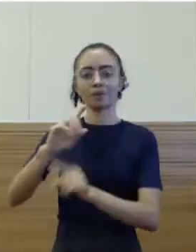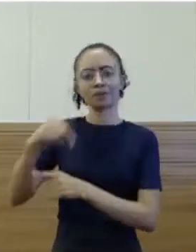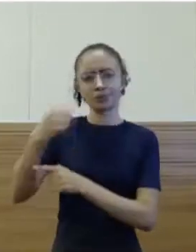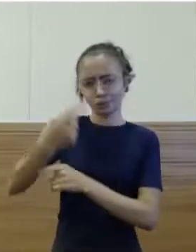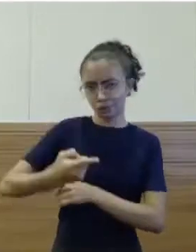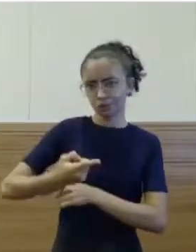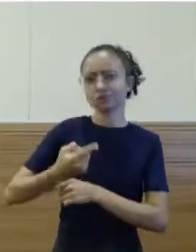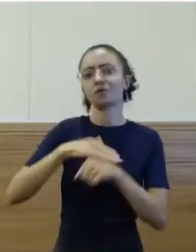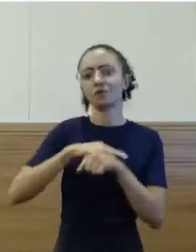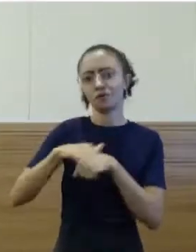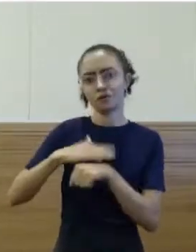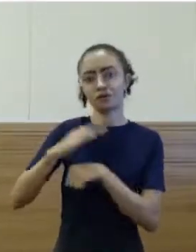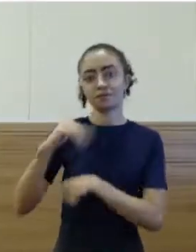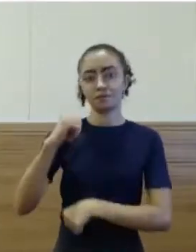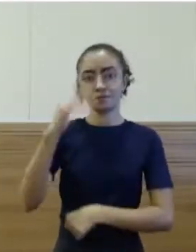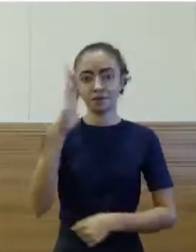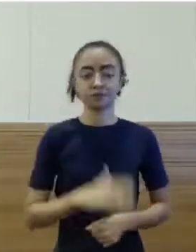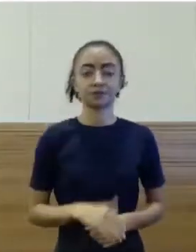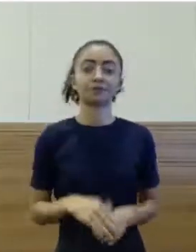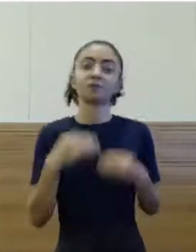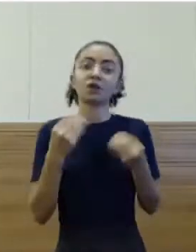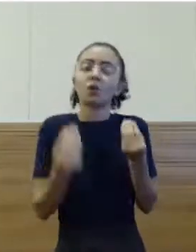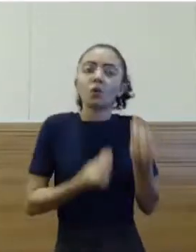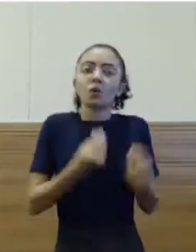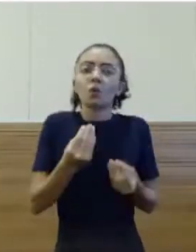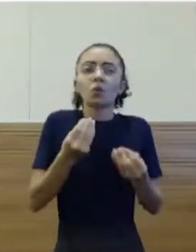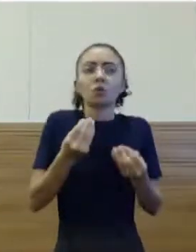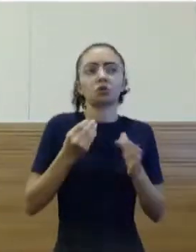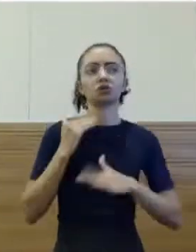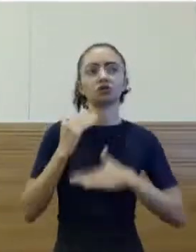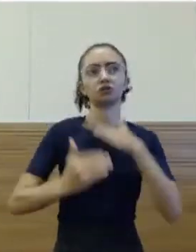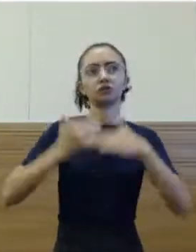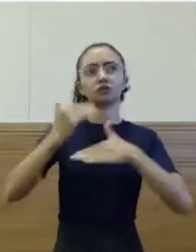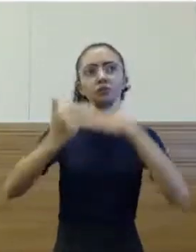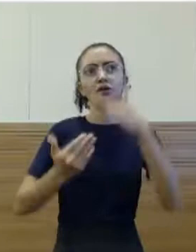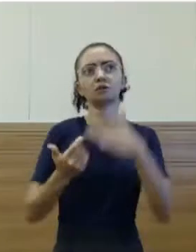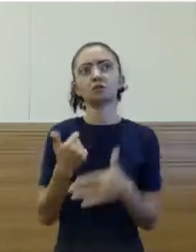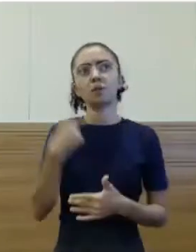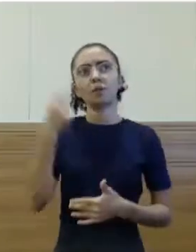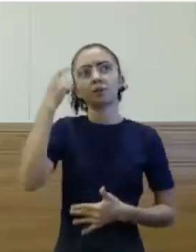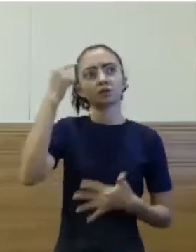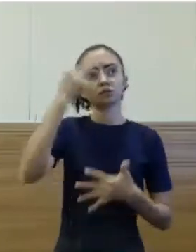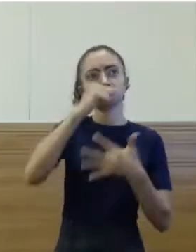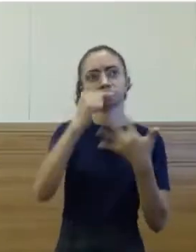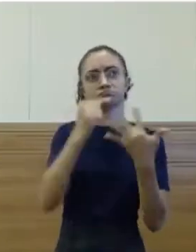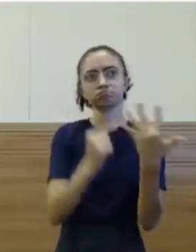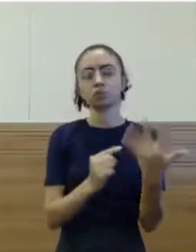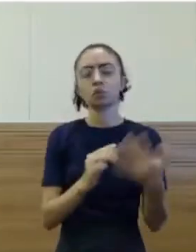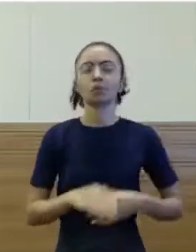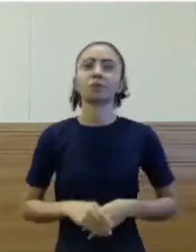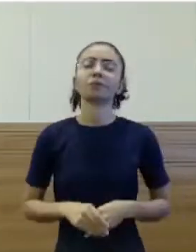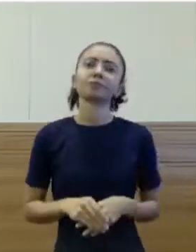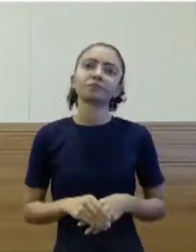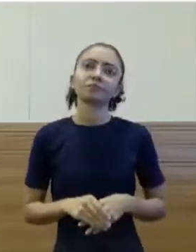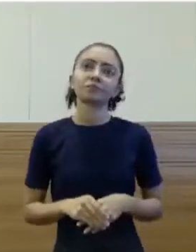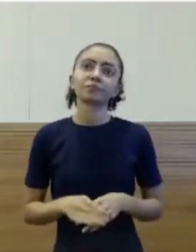impact. So as regards development, I would like to highlight the following